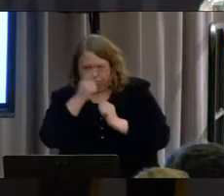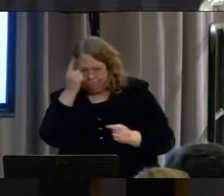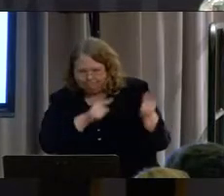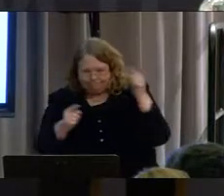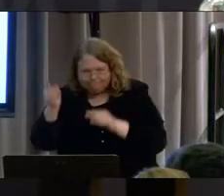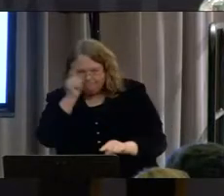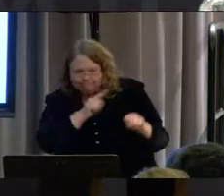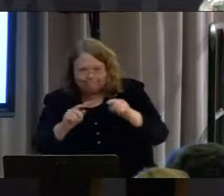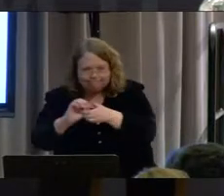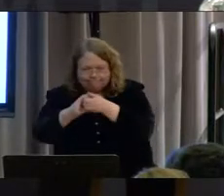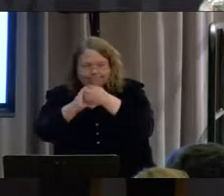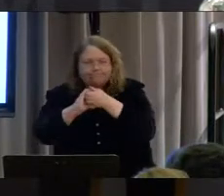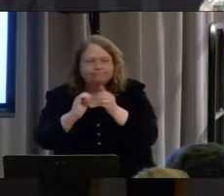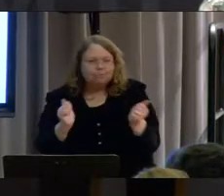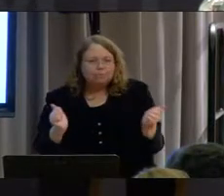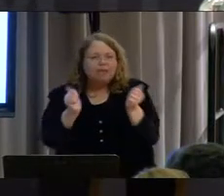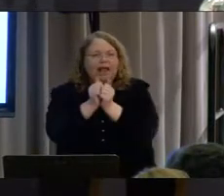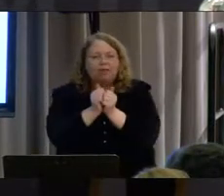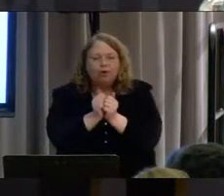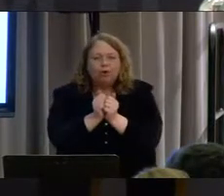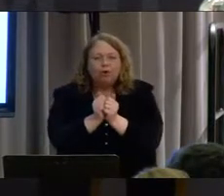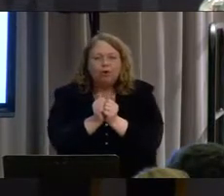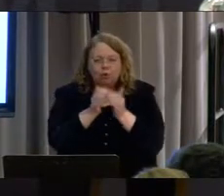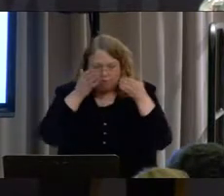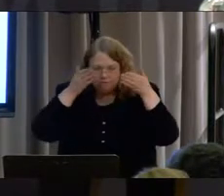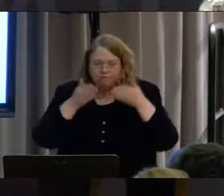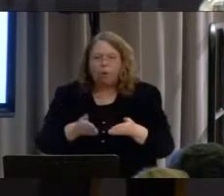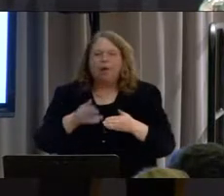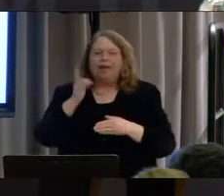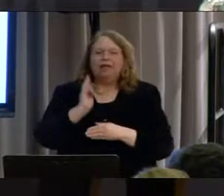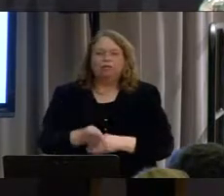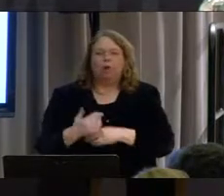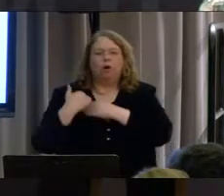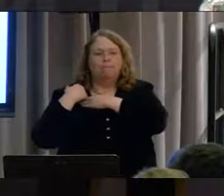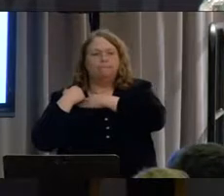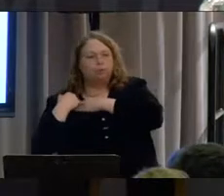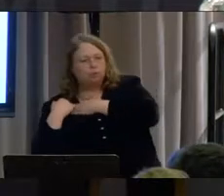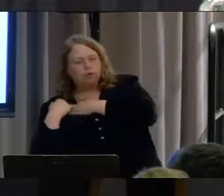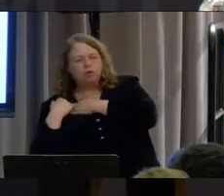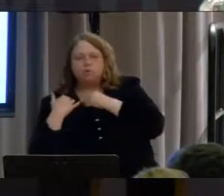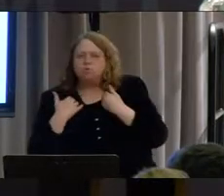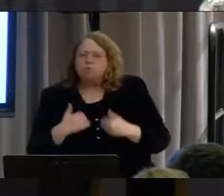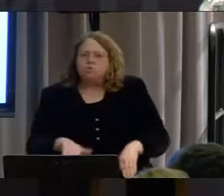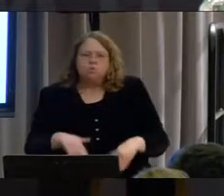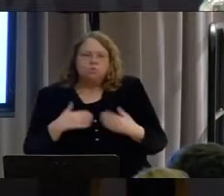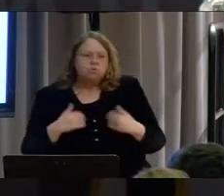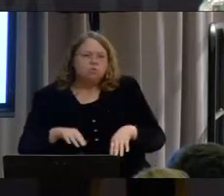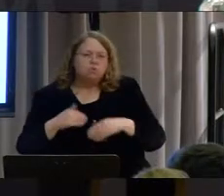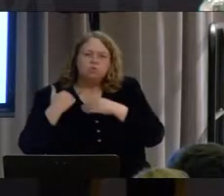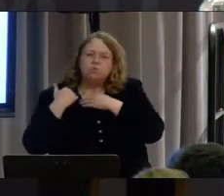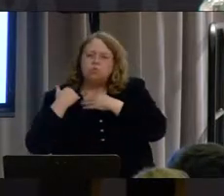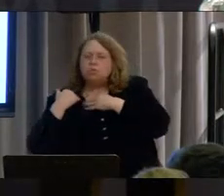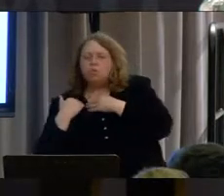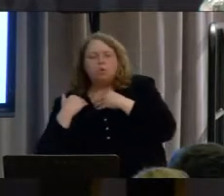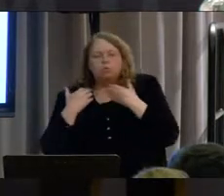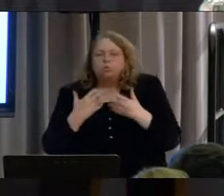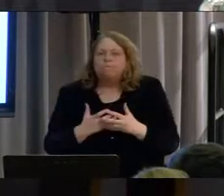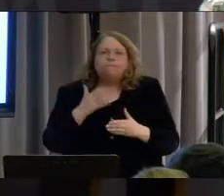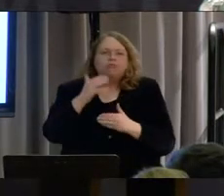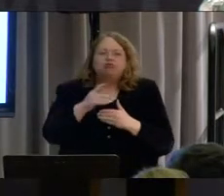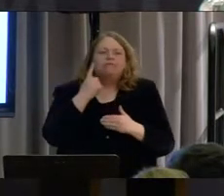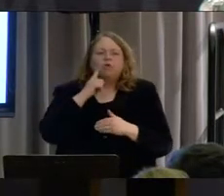help everybody else deal with the historic burdens. It's too heavy for any one institution or any